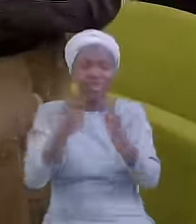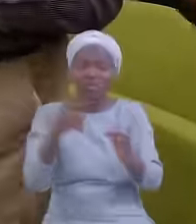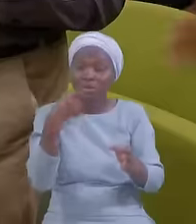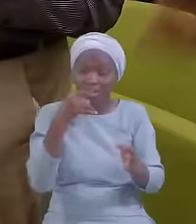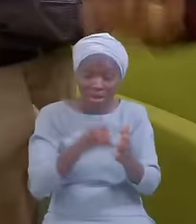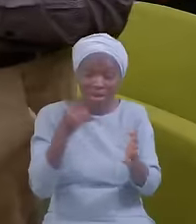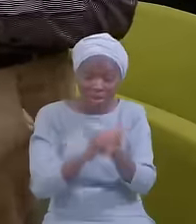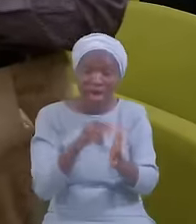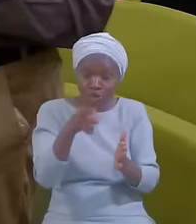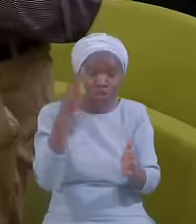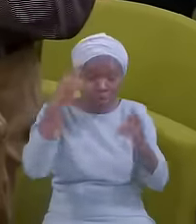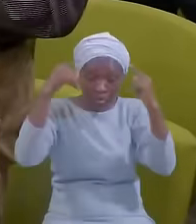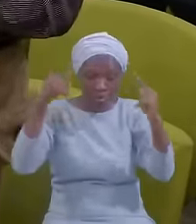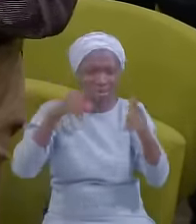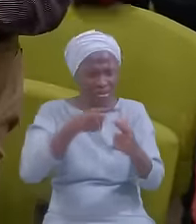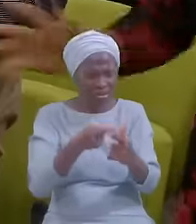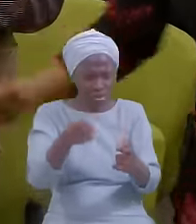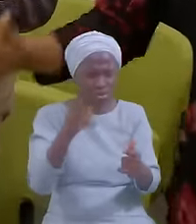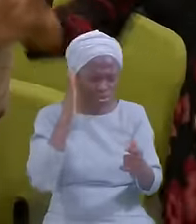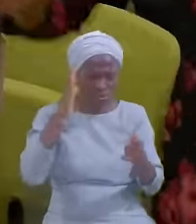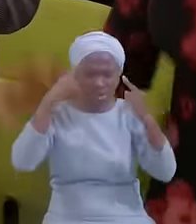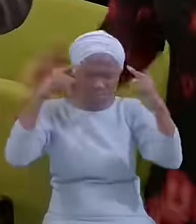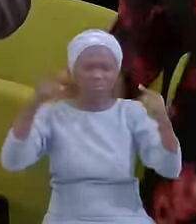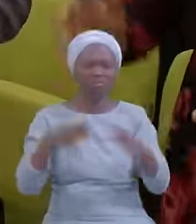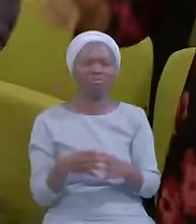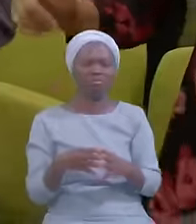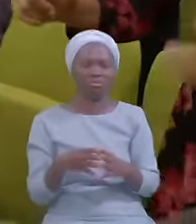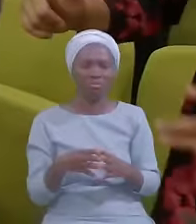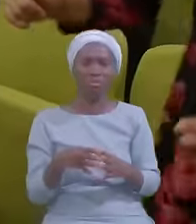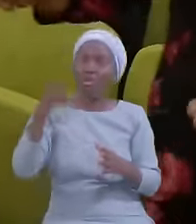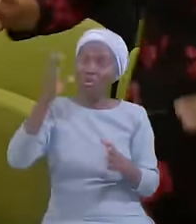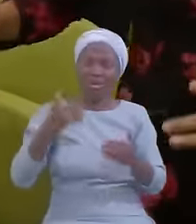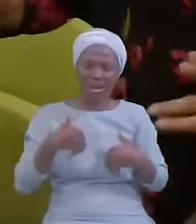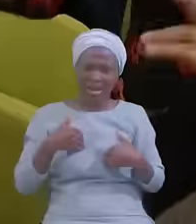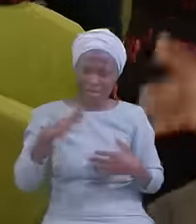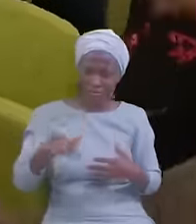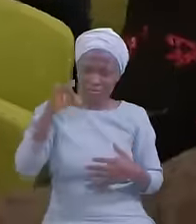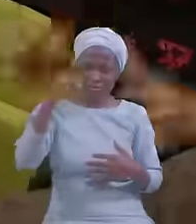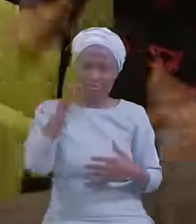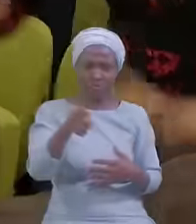make it. He sets you up to